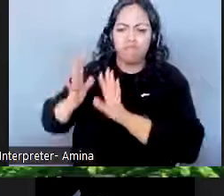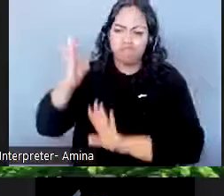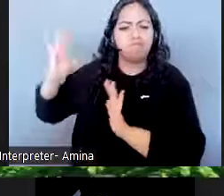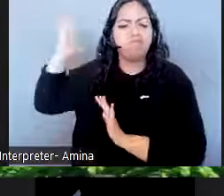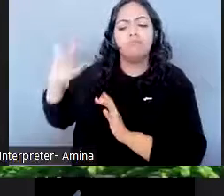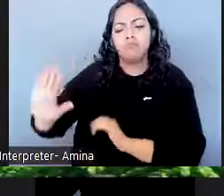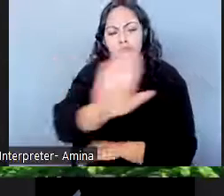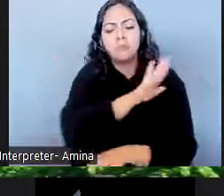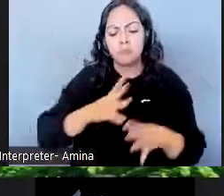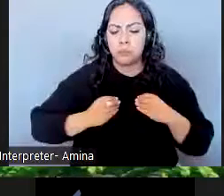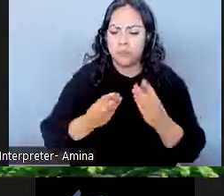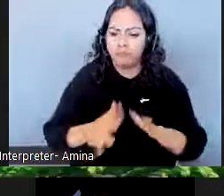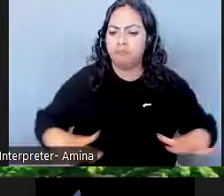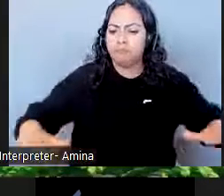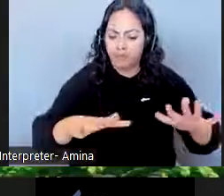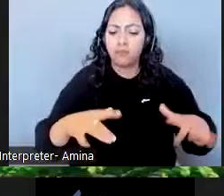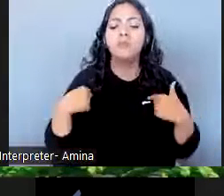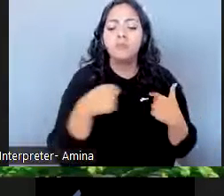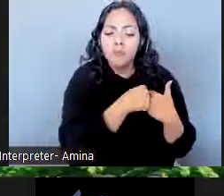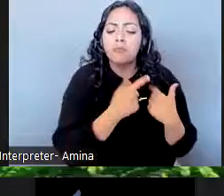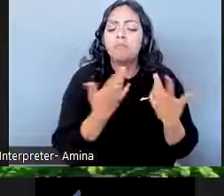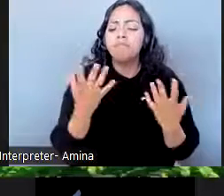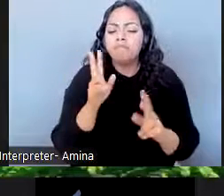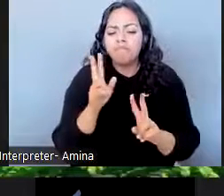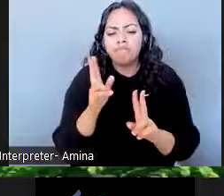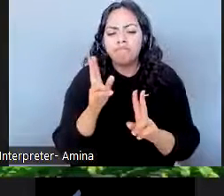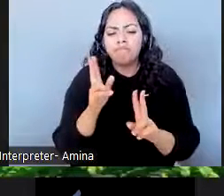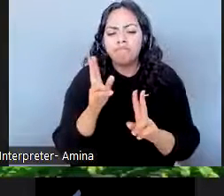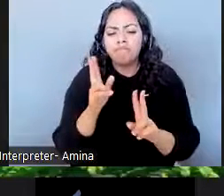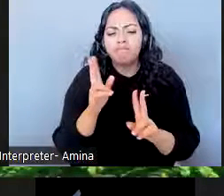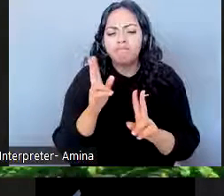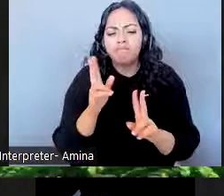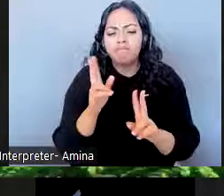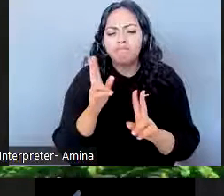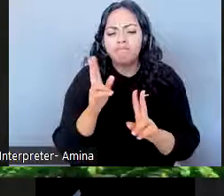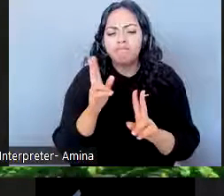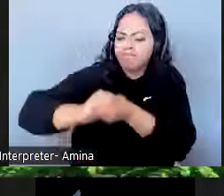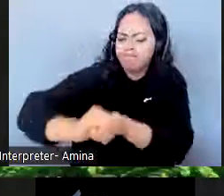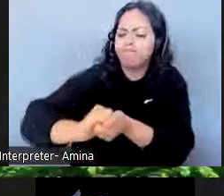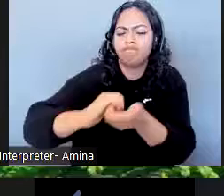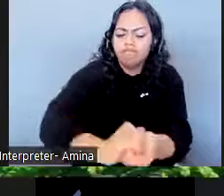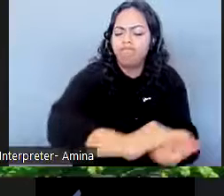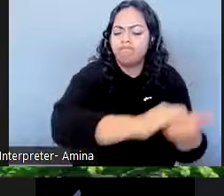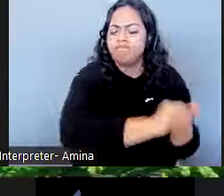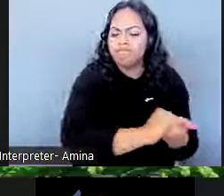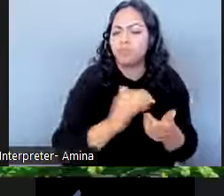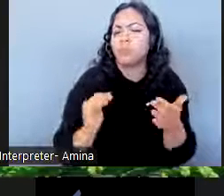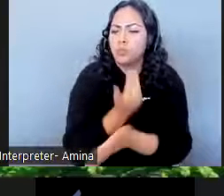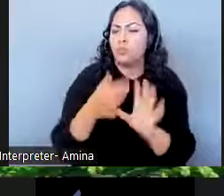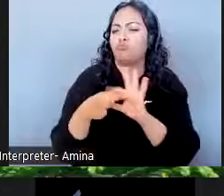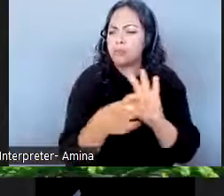relationship with the original peoples of this land, one that is based in honor and deep respect.